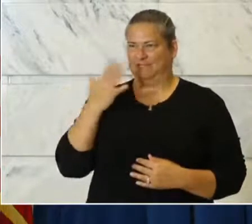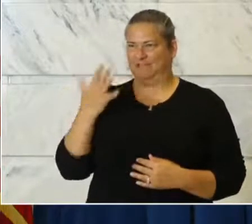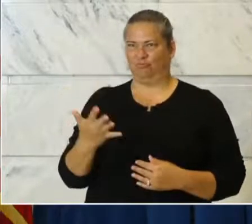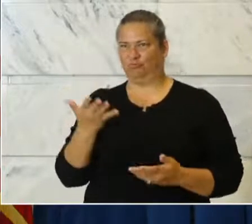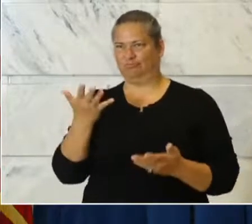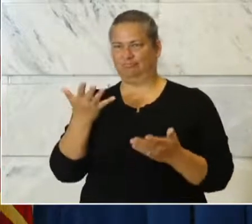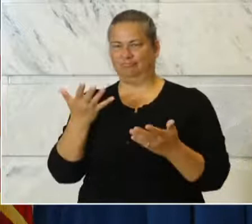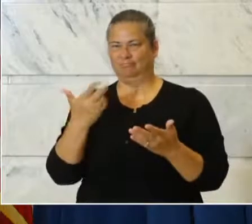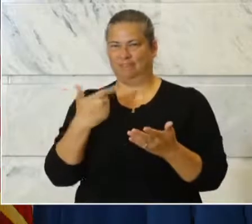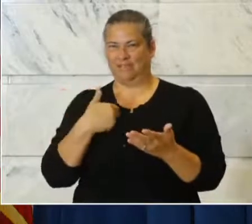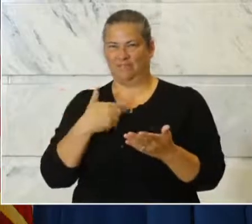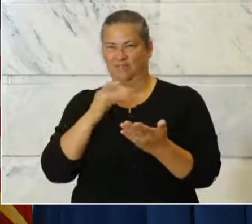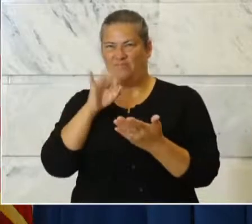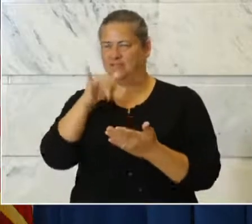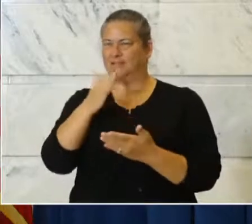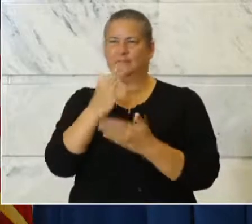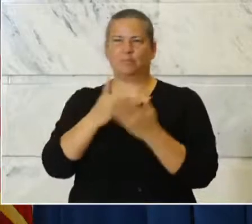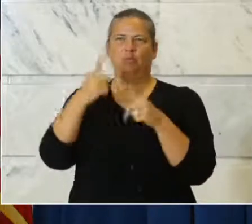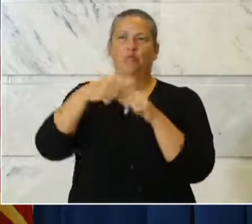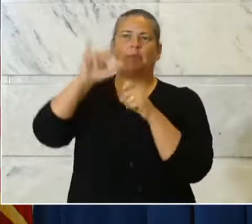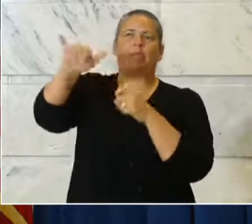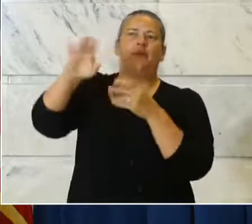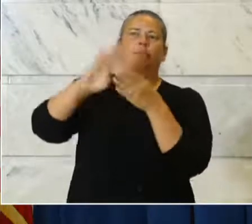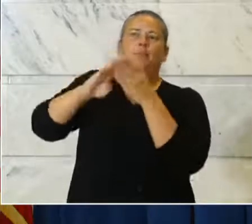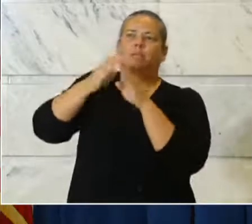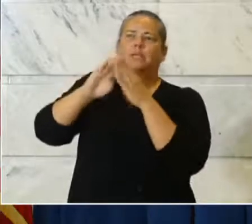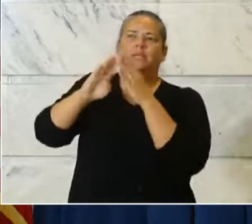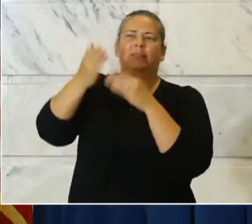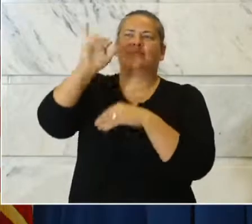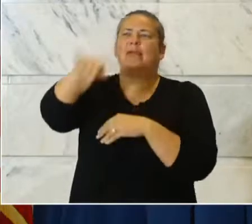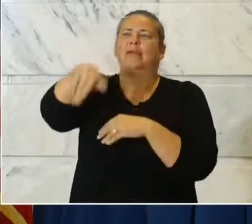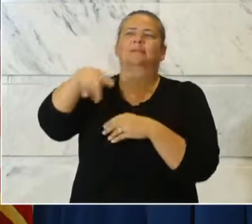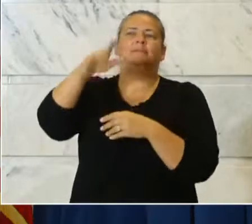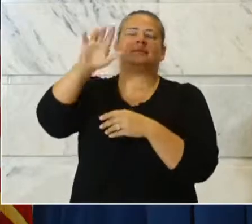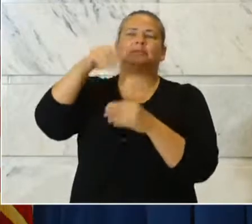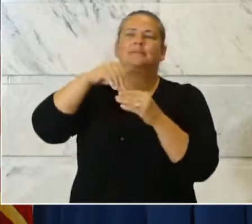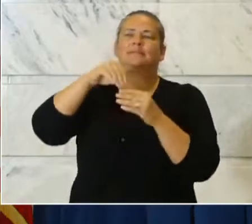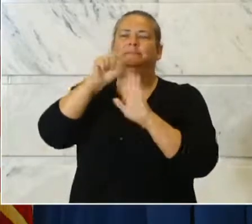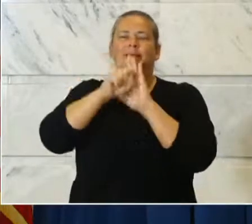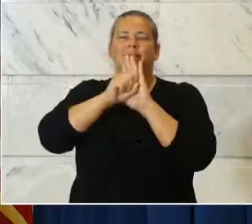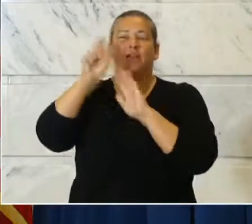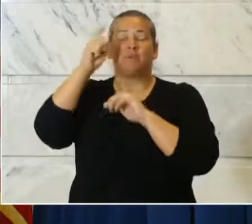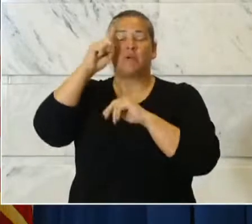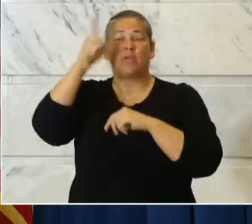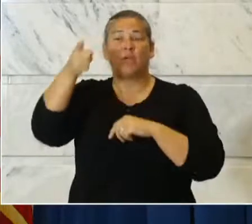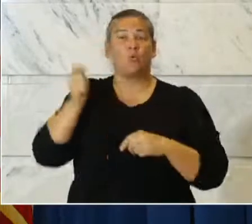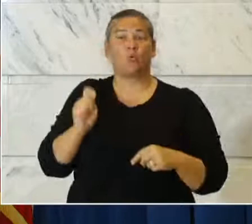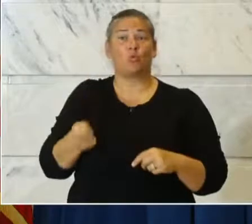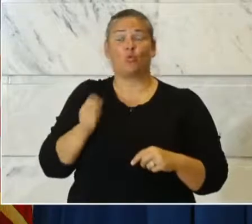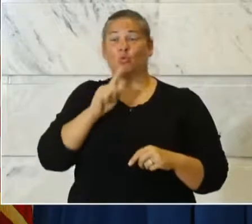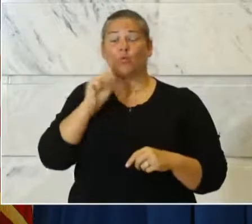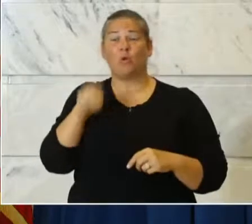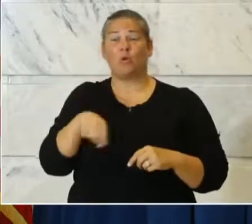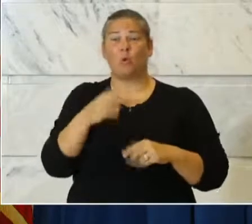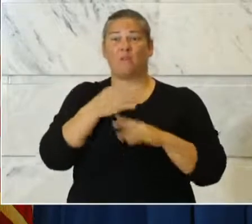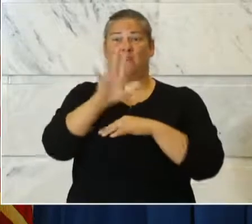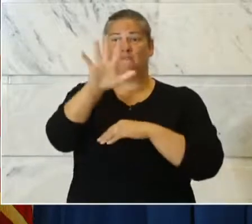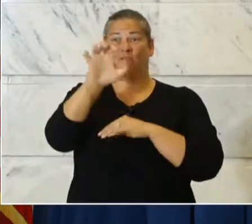case filed by somebody from that community that's here in state government, ruled today that over 500